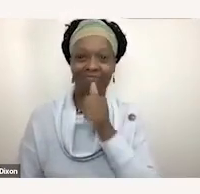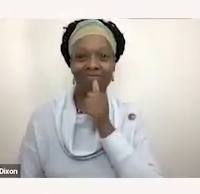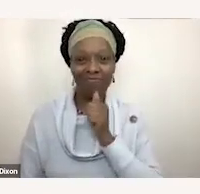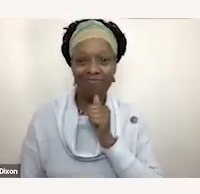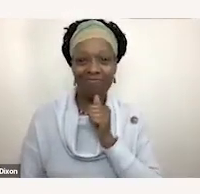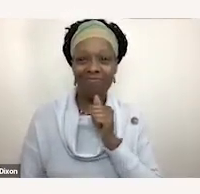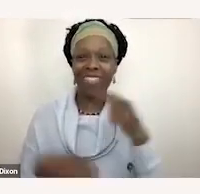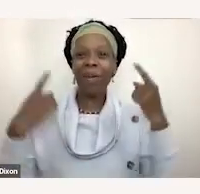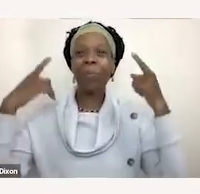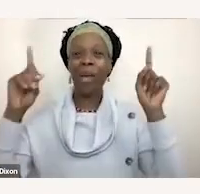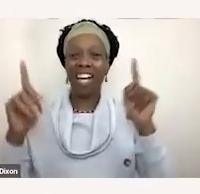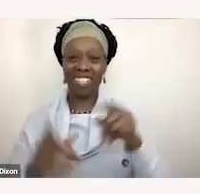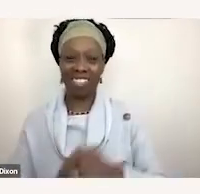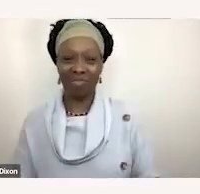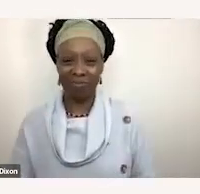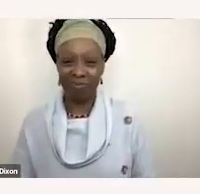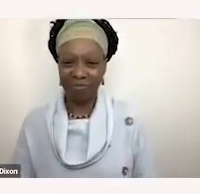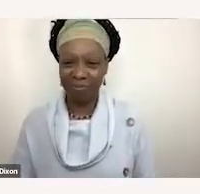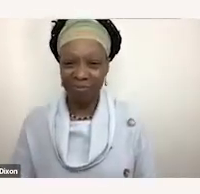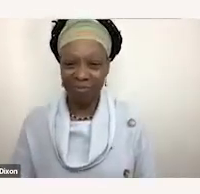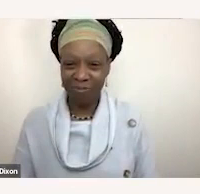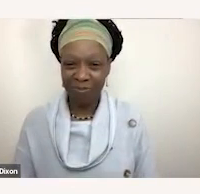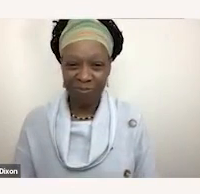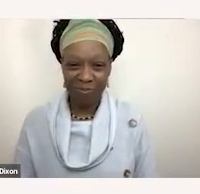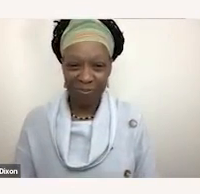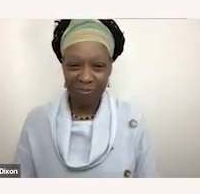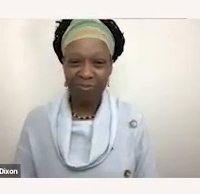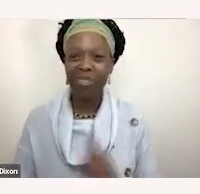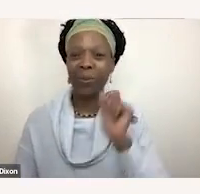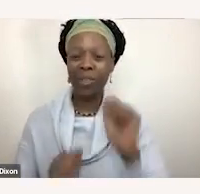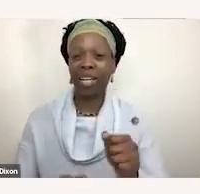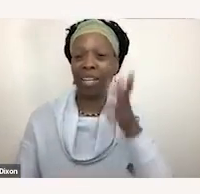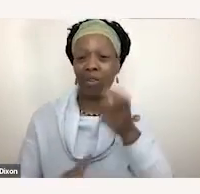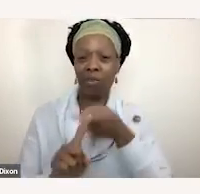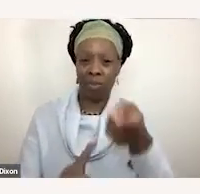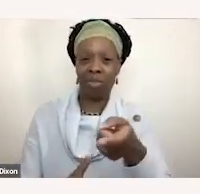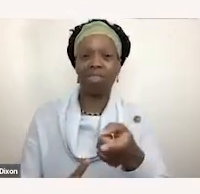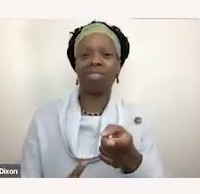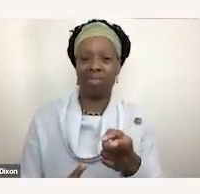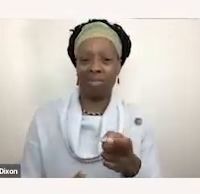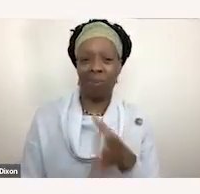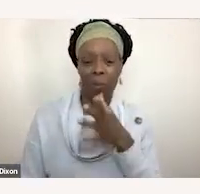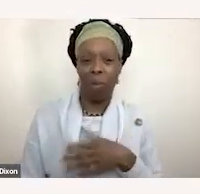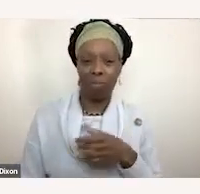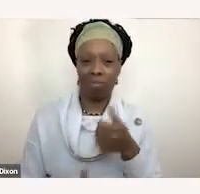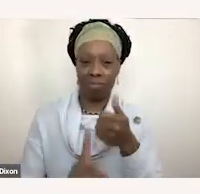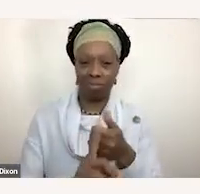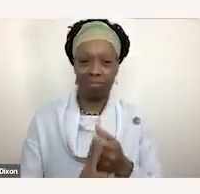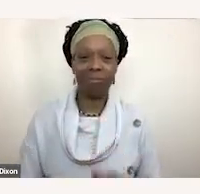Here we go. I think that's actually hearing it from her own words. Exactly. Oh.